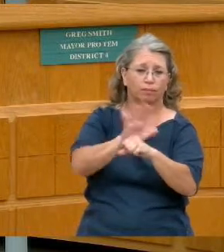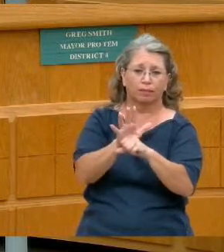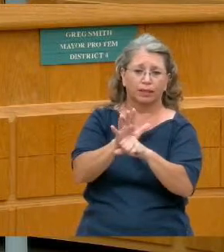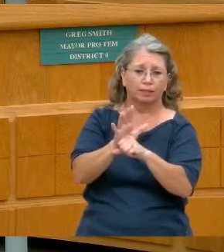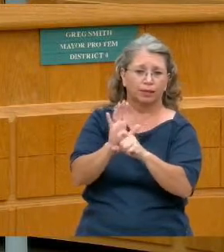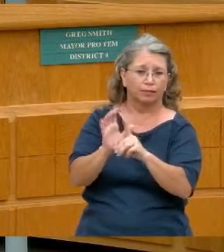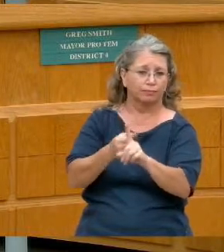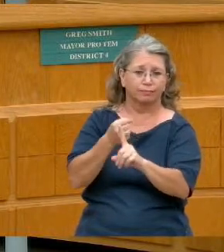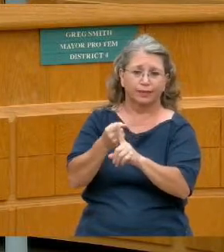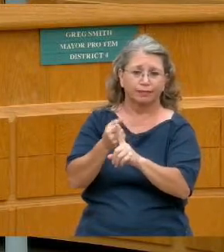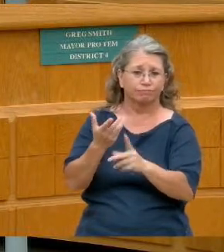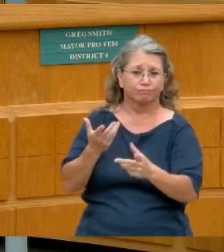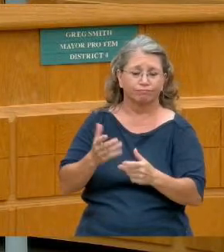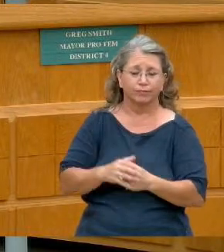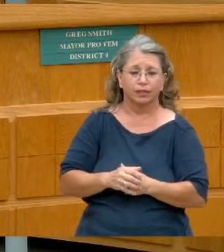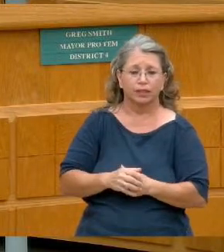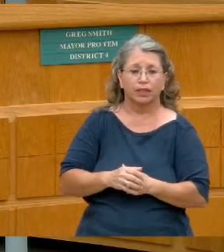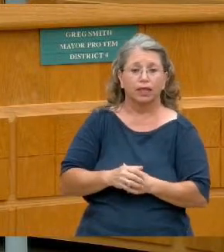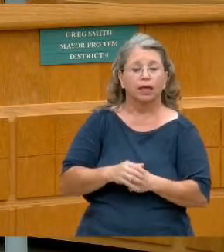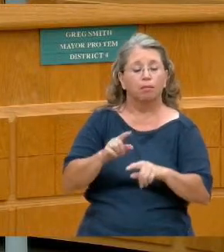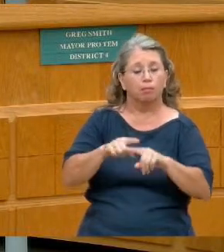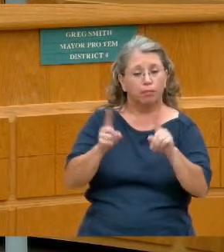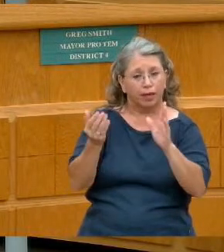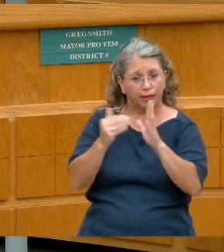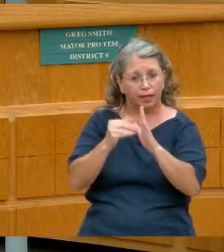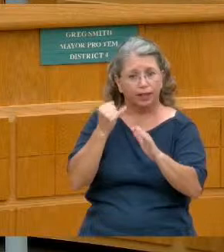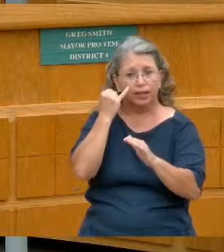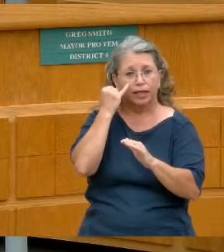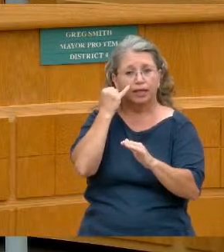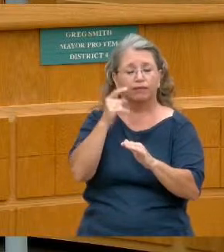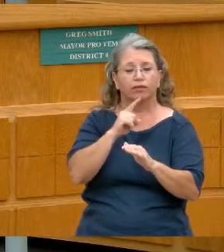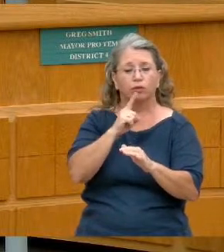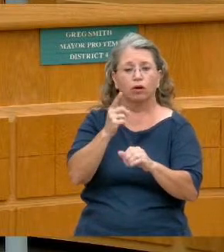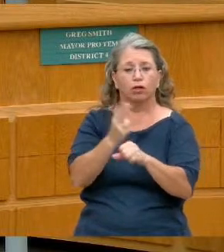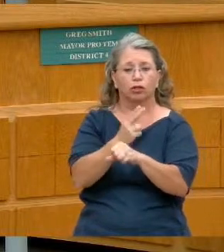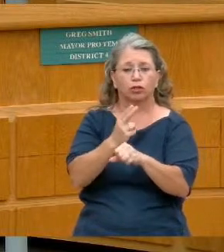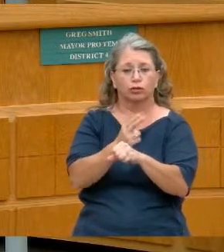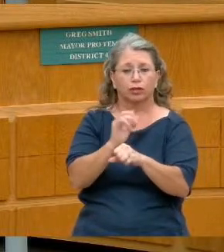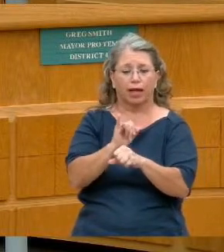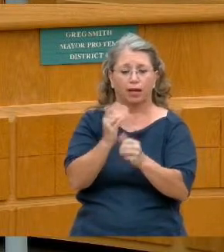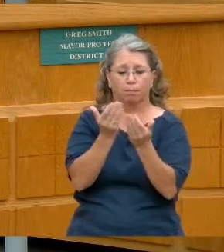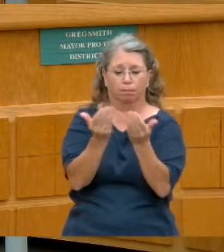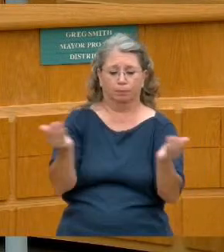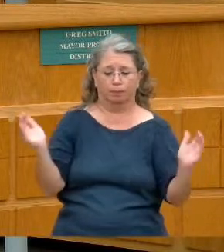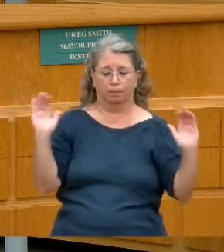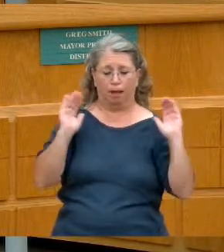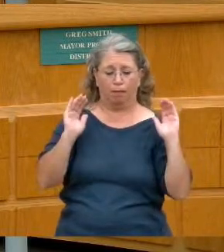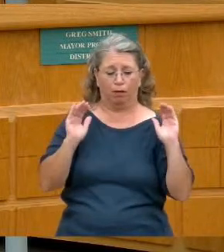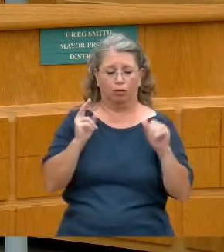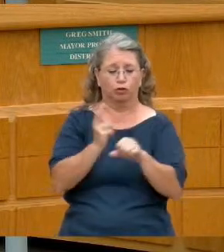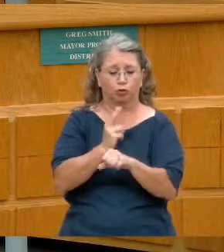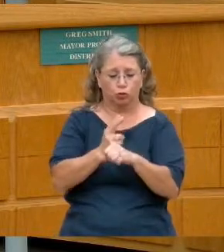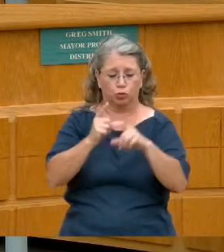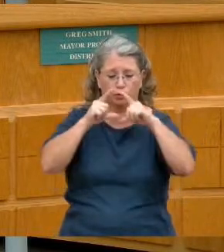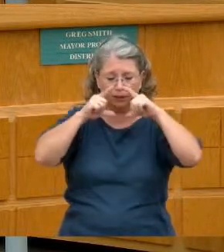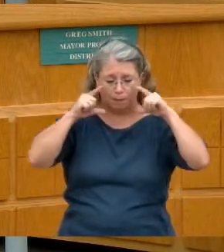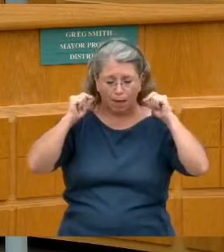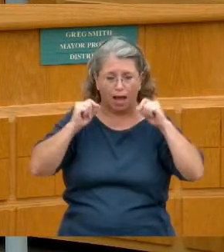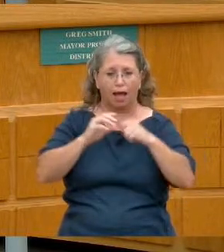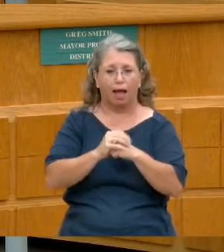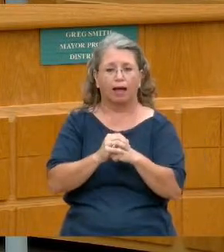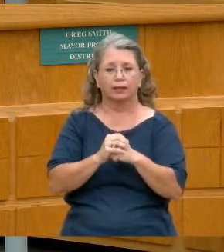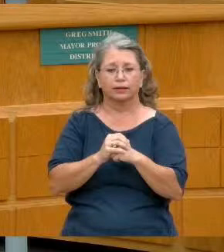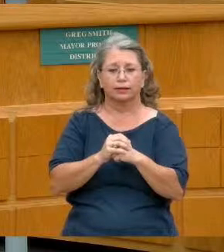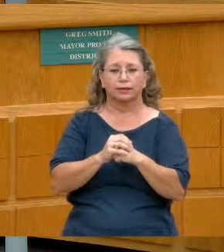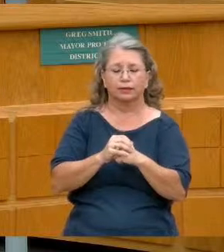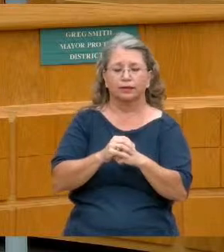that. Now, if you take the appropriate precautions and put yourself in a bubble, again, maybe that's not going to lead to transmission of COVID, but look at